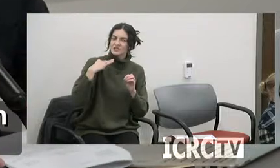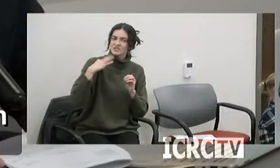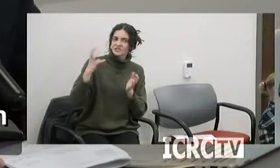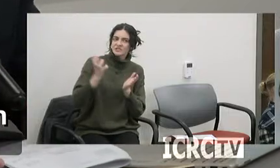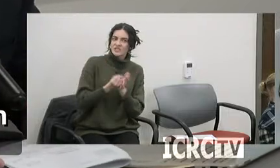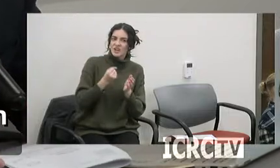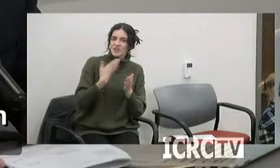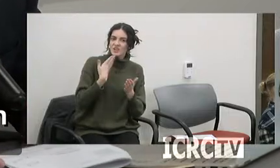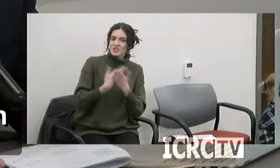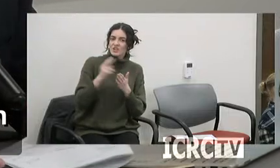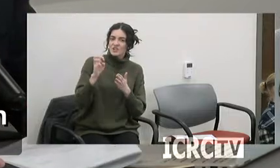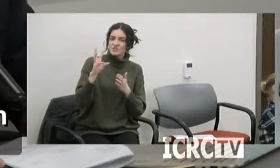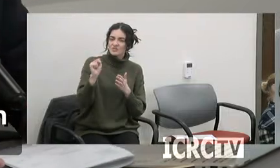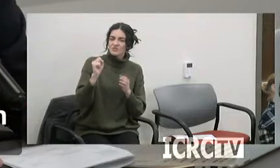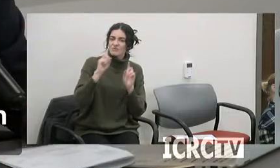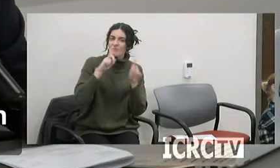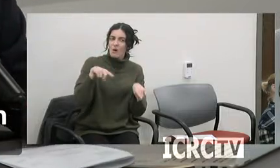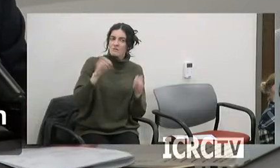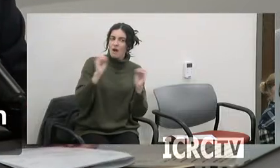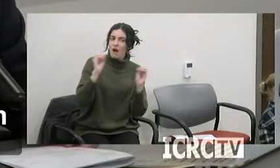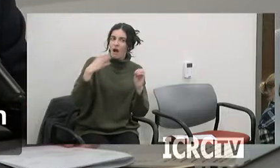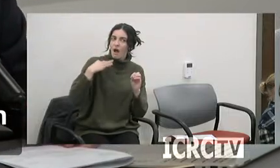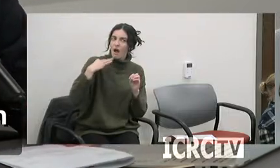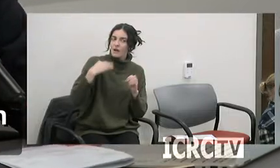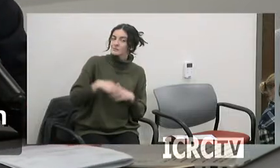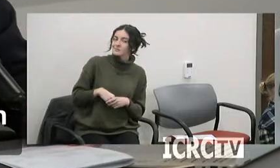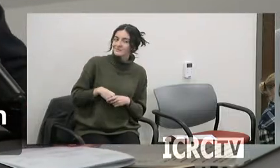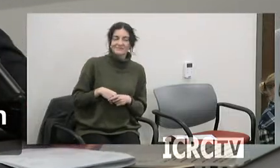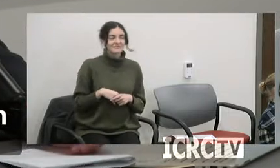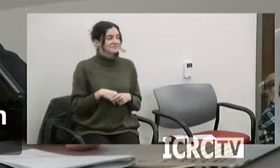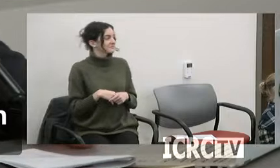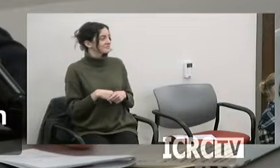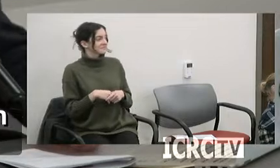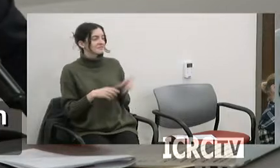But hopefully We'll just someone appoint will. someone. We're pulling straws later.